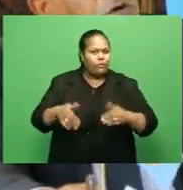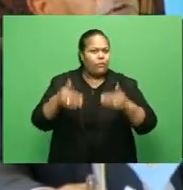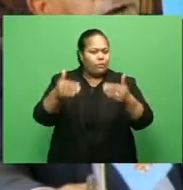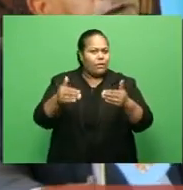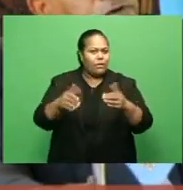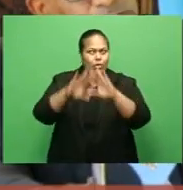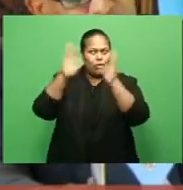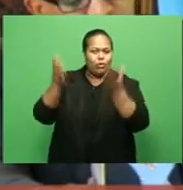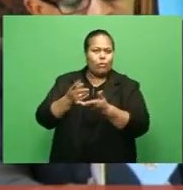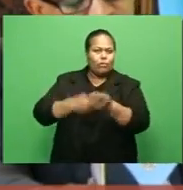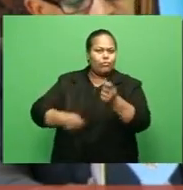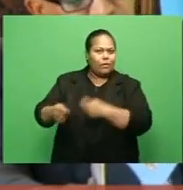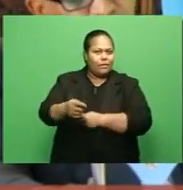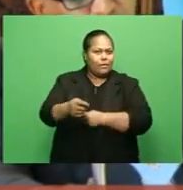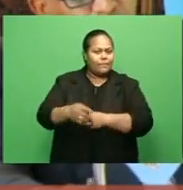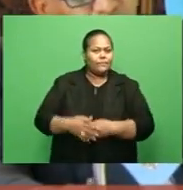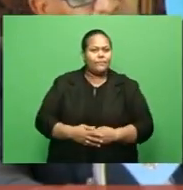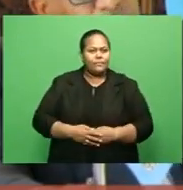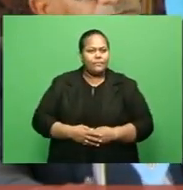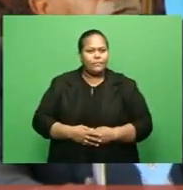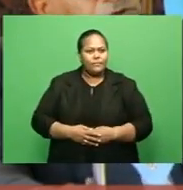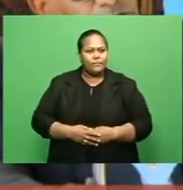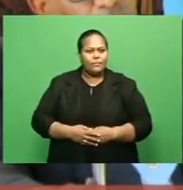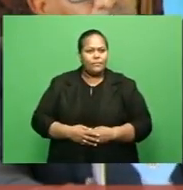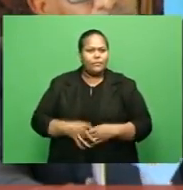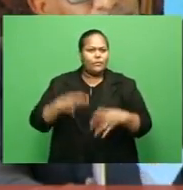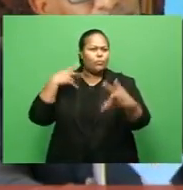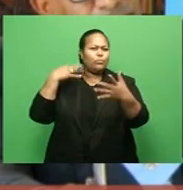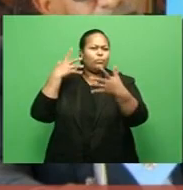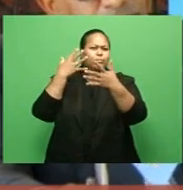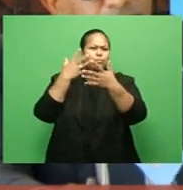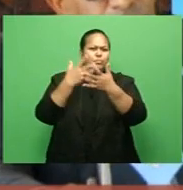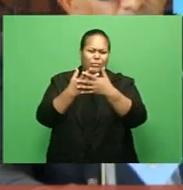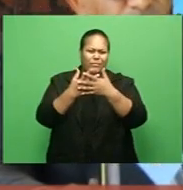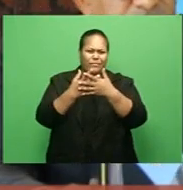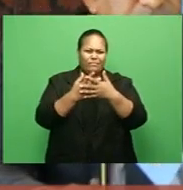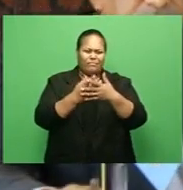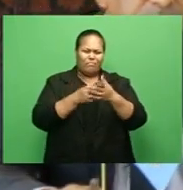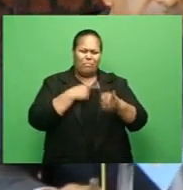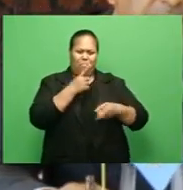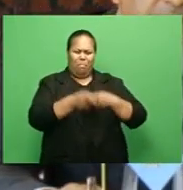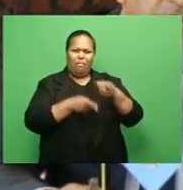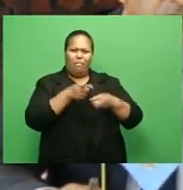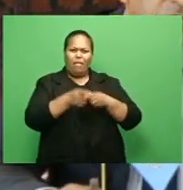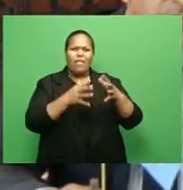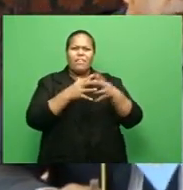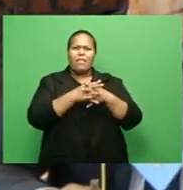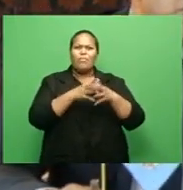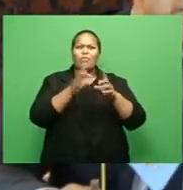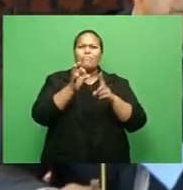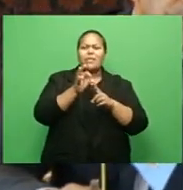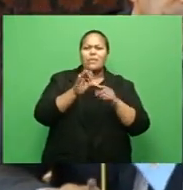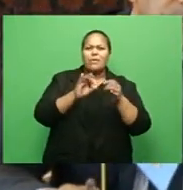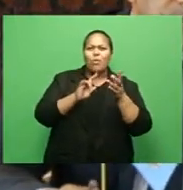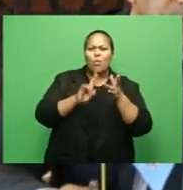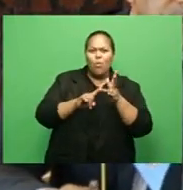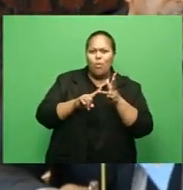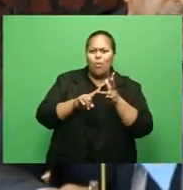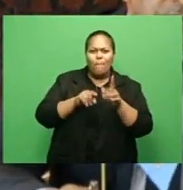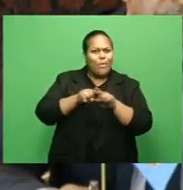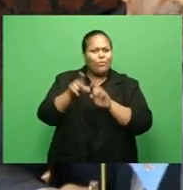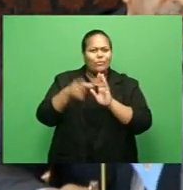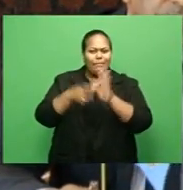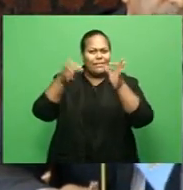A long-running criticism of the WTO is that decisions are often taken by a handful of powerful nations,